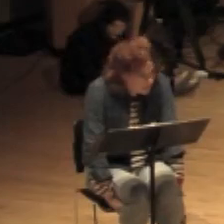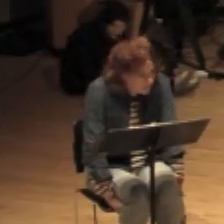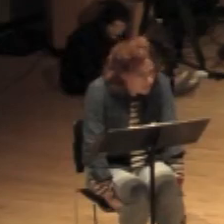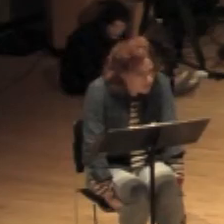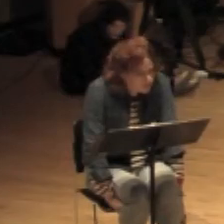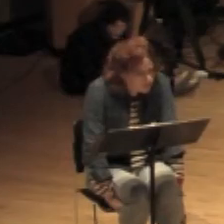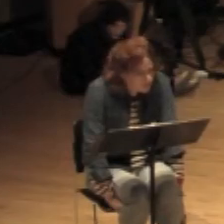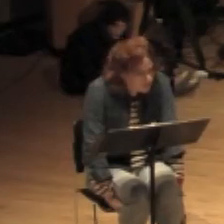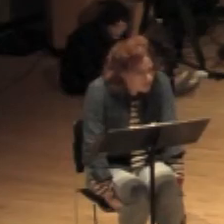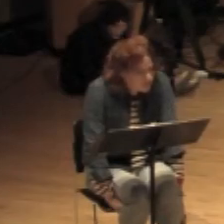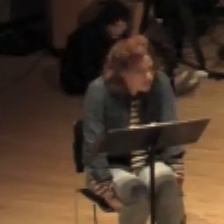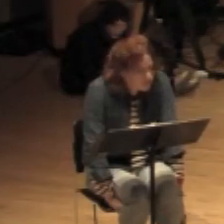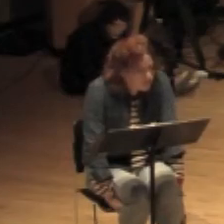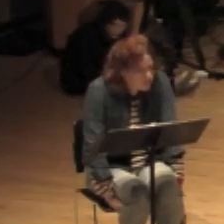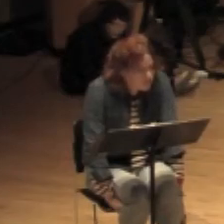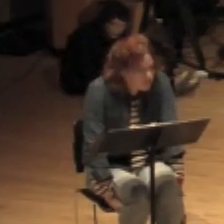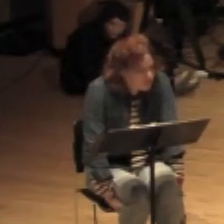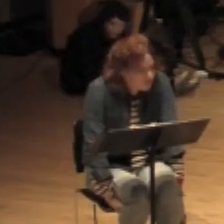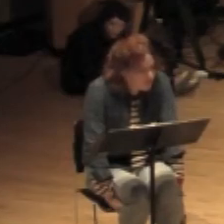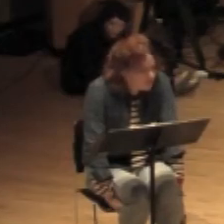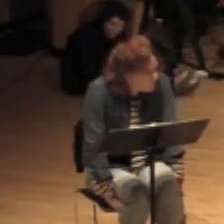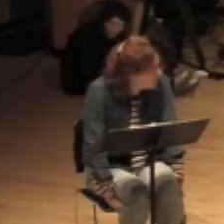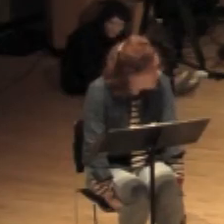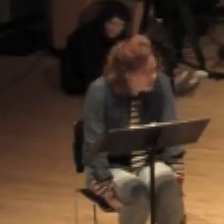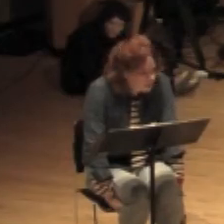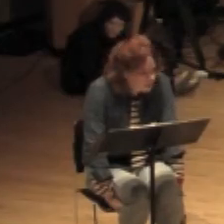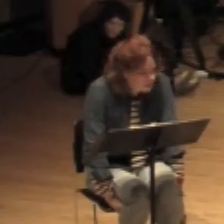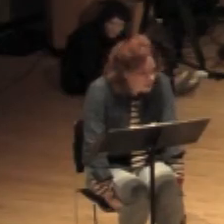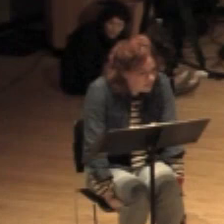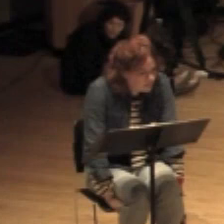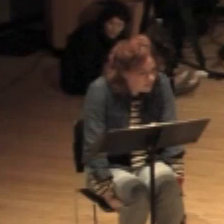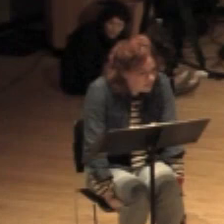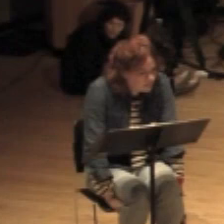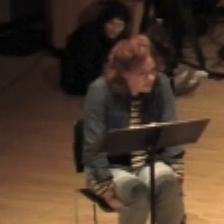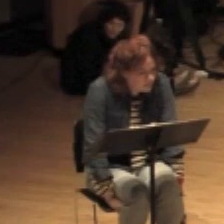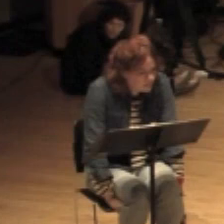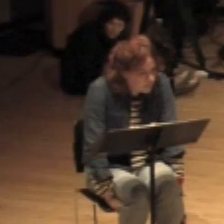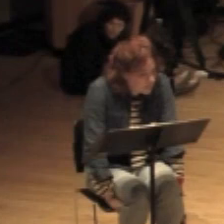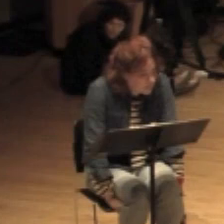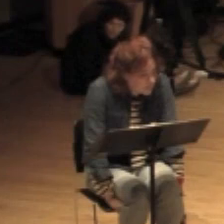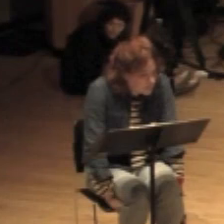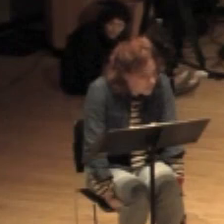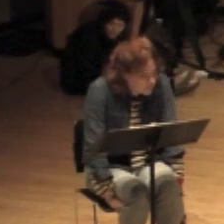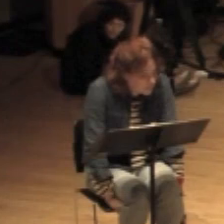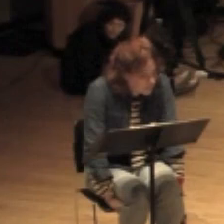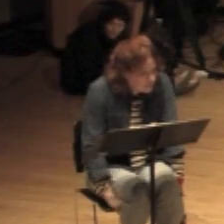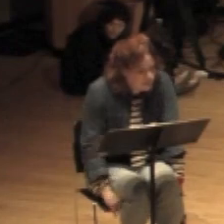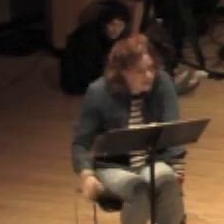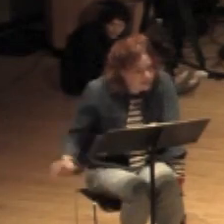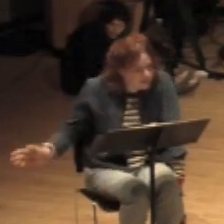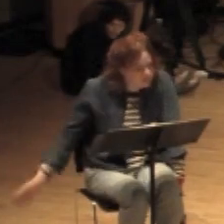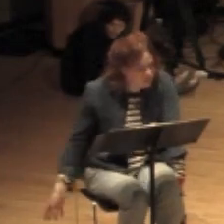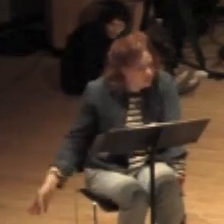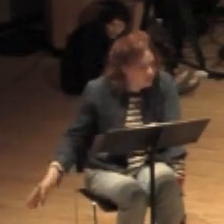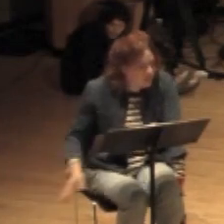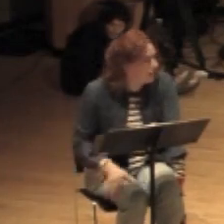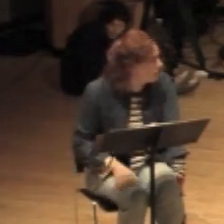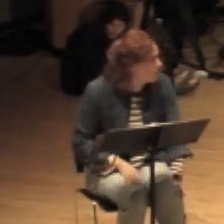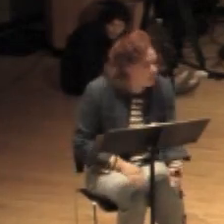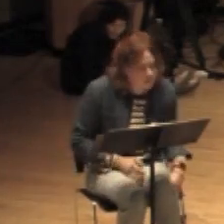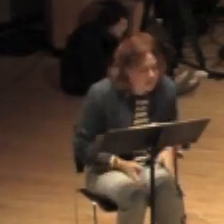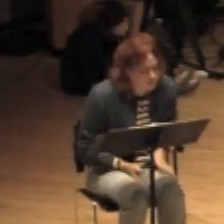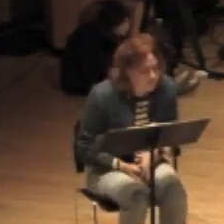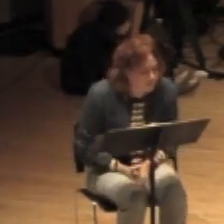ambulance yeah yeah we were supposed to drive to your place yeah and then yeah instead we drove